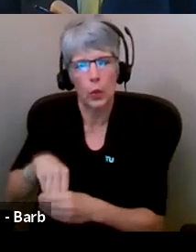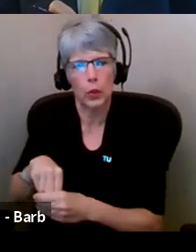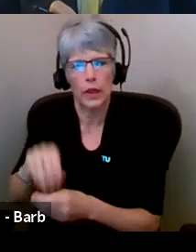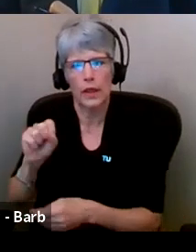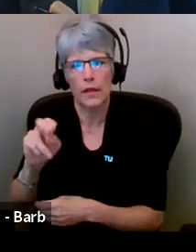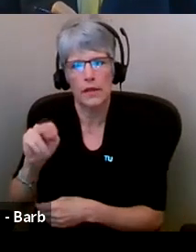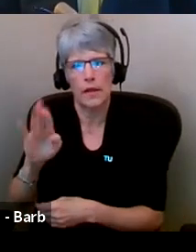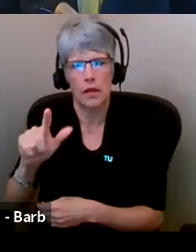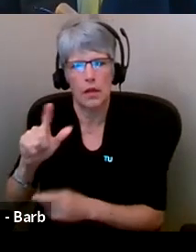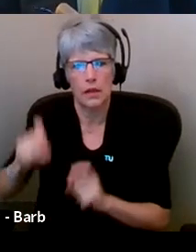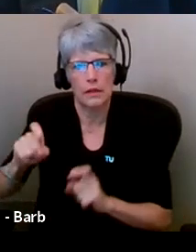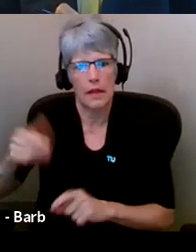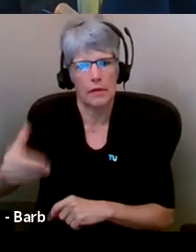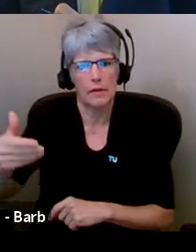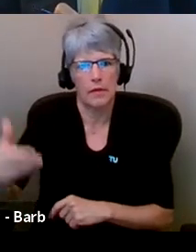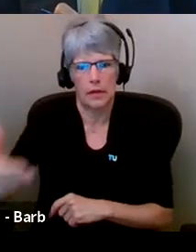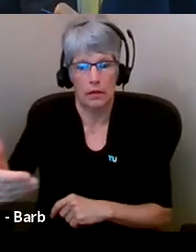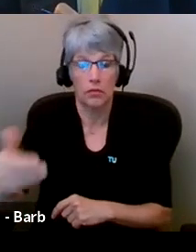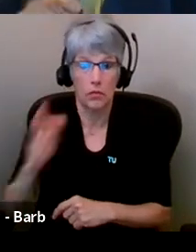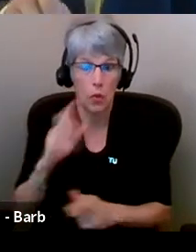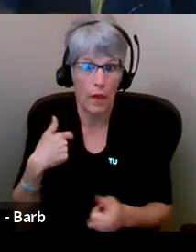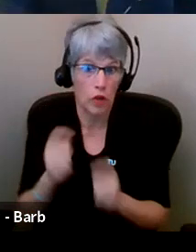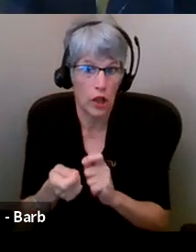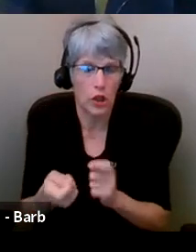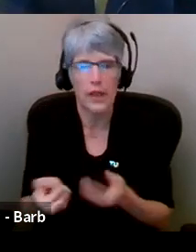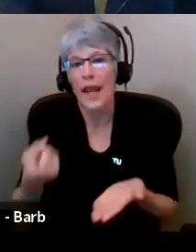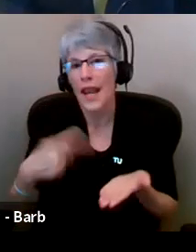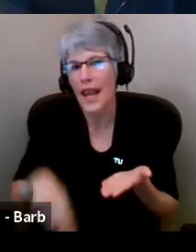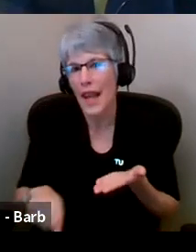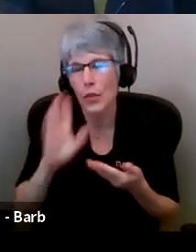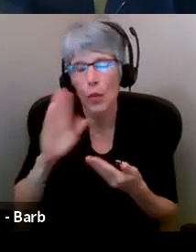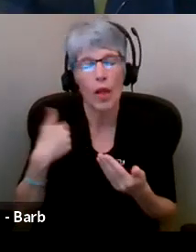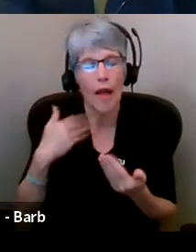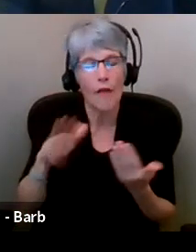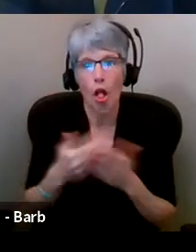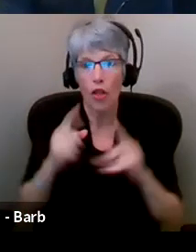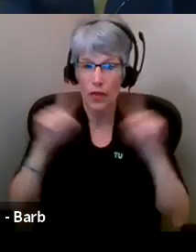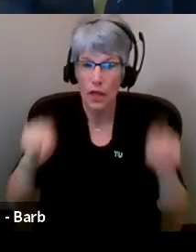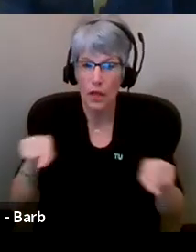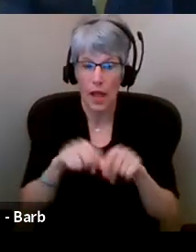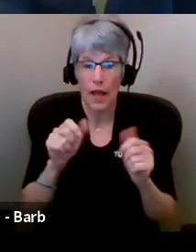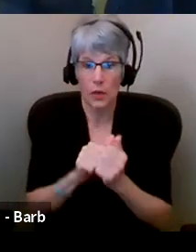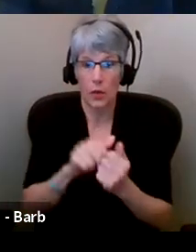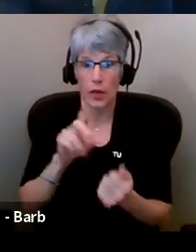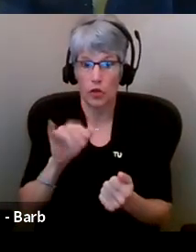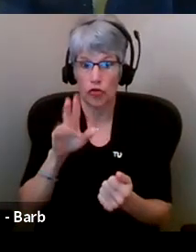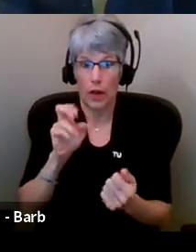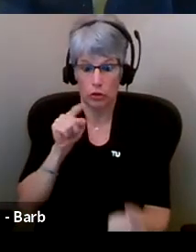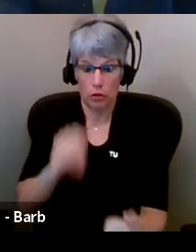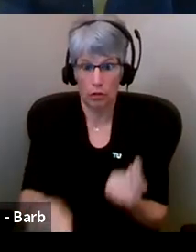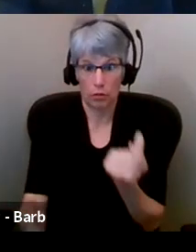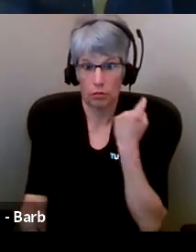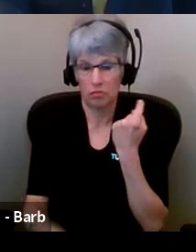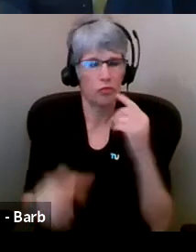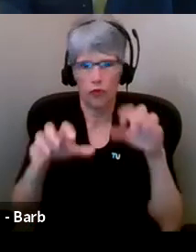changes as we go about. We're actually next week going to have the directional signs removed from campus. Masking outside is